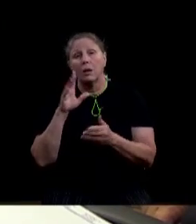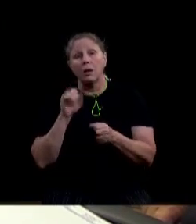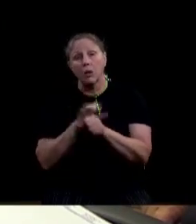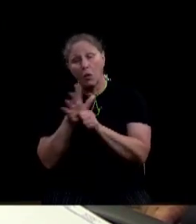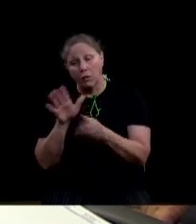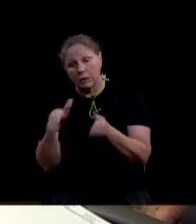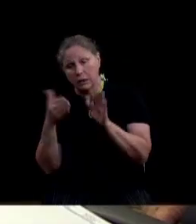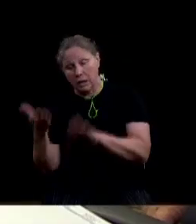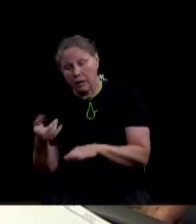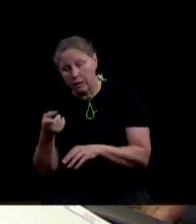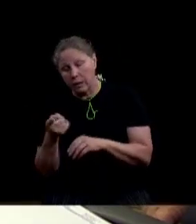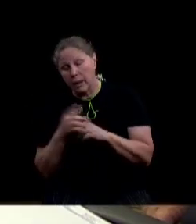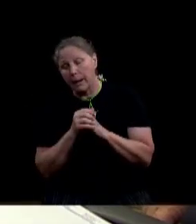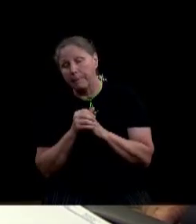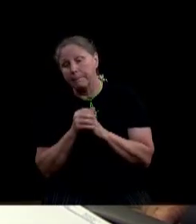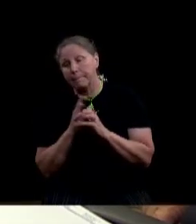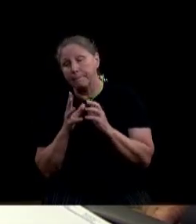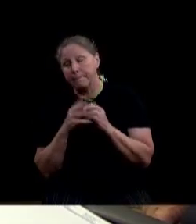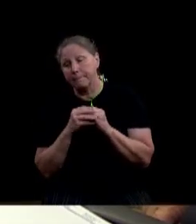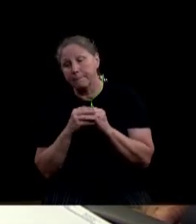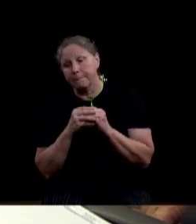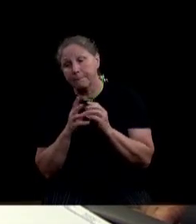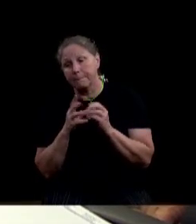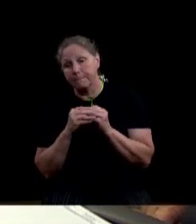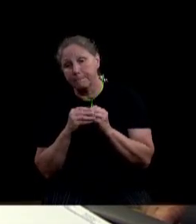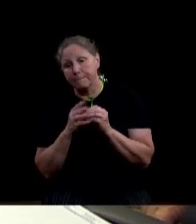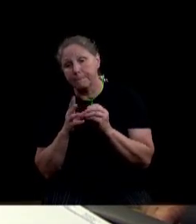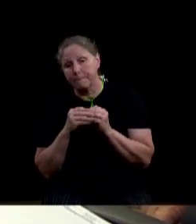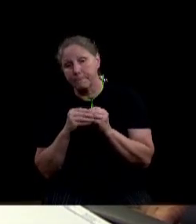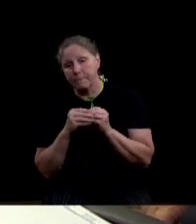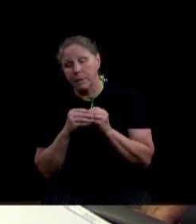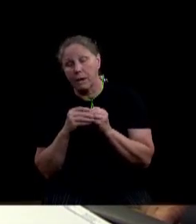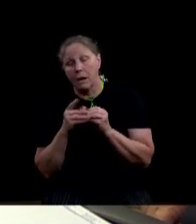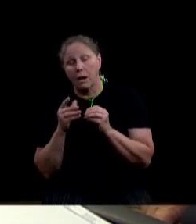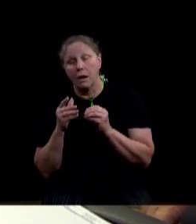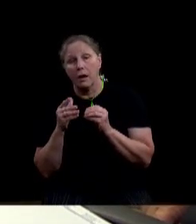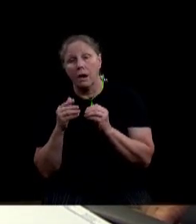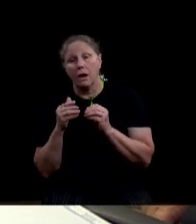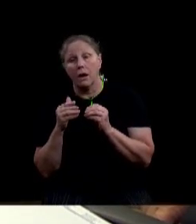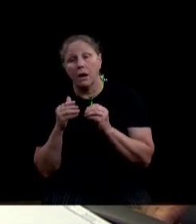are dying more frequently of actual COVID-19 pneumonia,